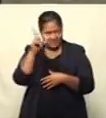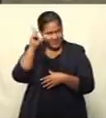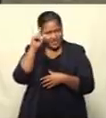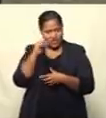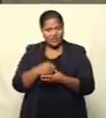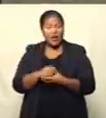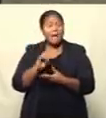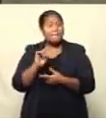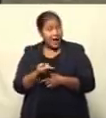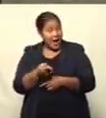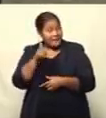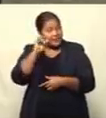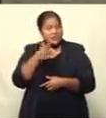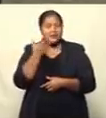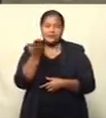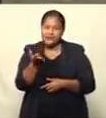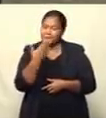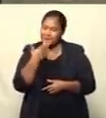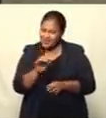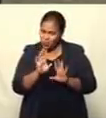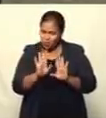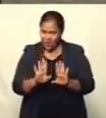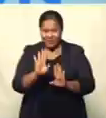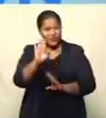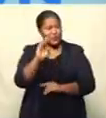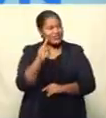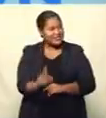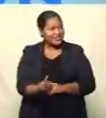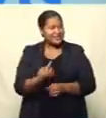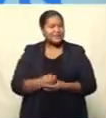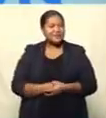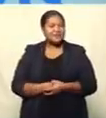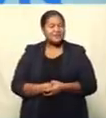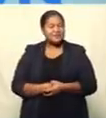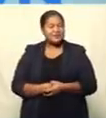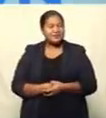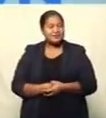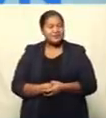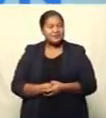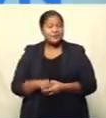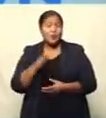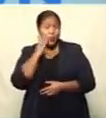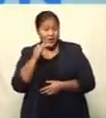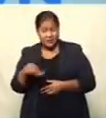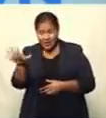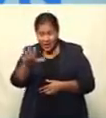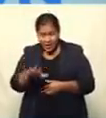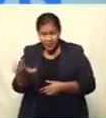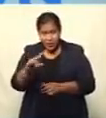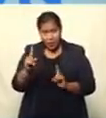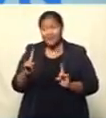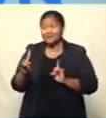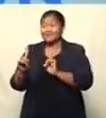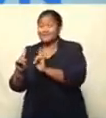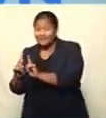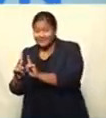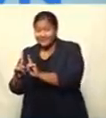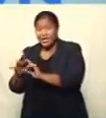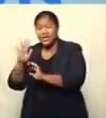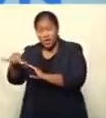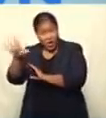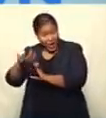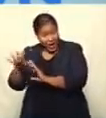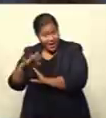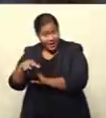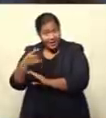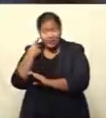but Fijians have been urged to wait for their turn. And when your when we're close to you and your area is called out, you